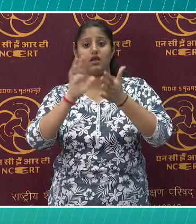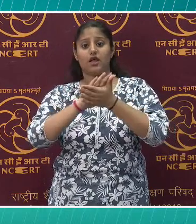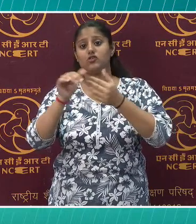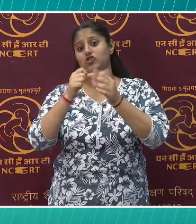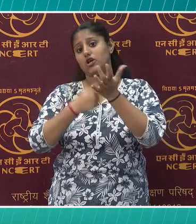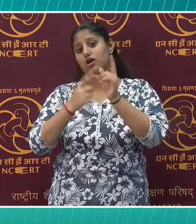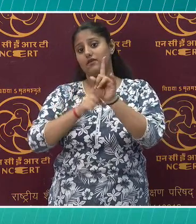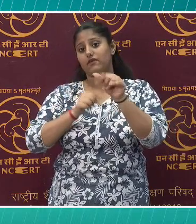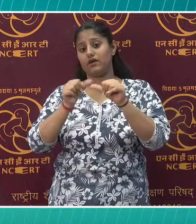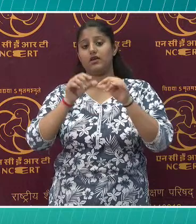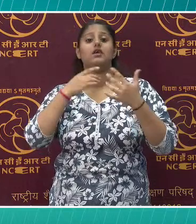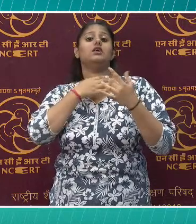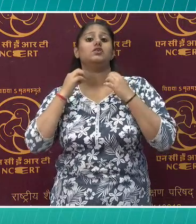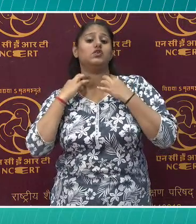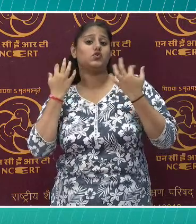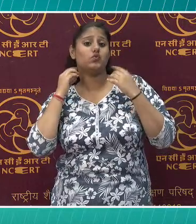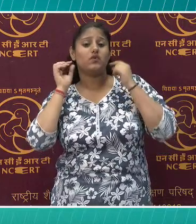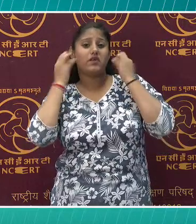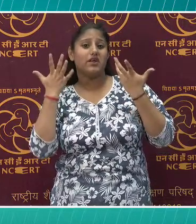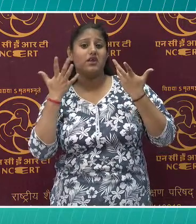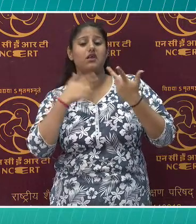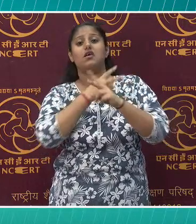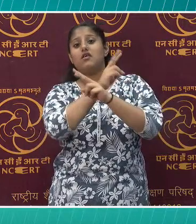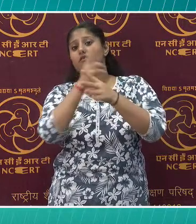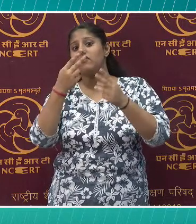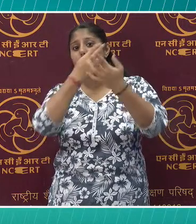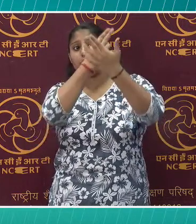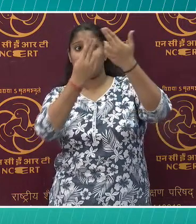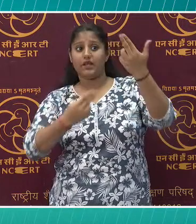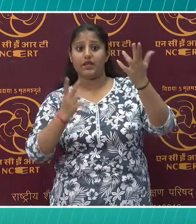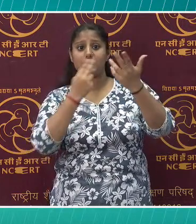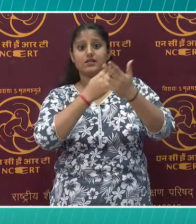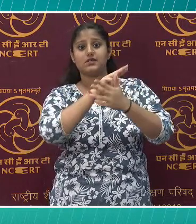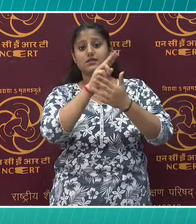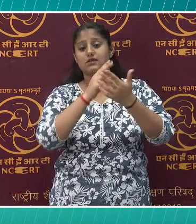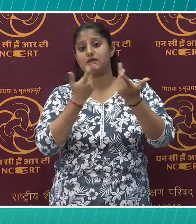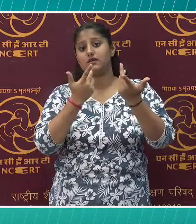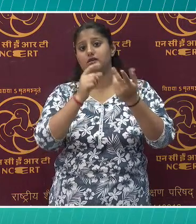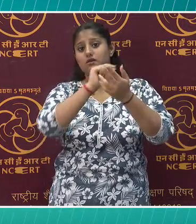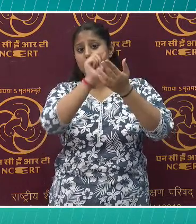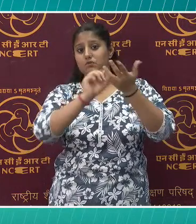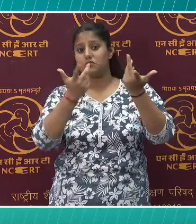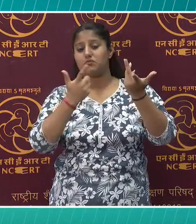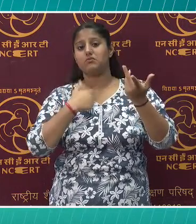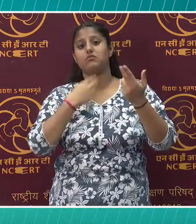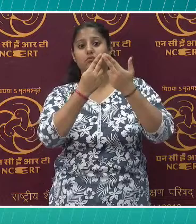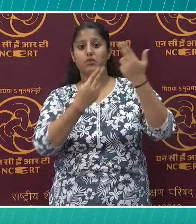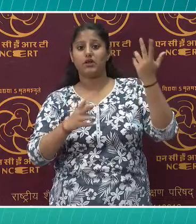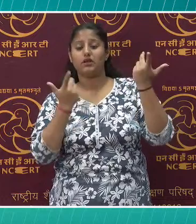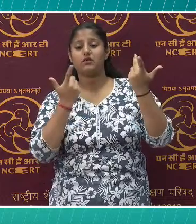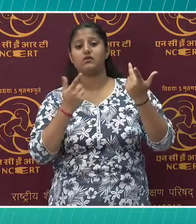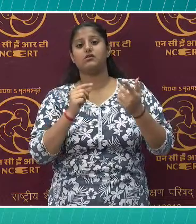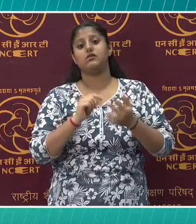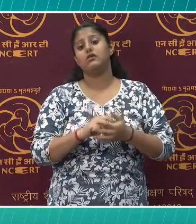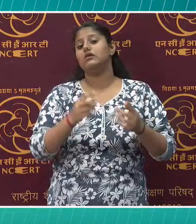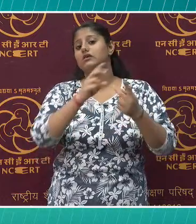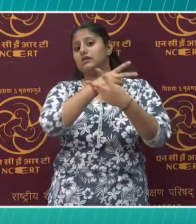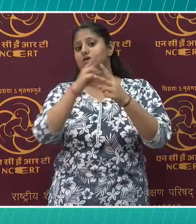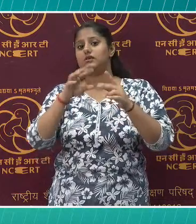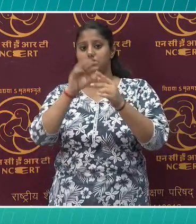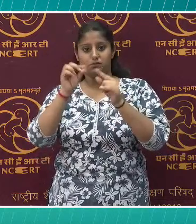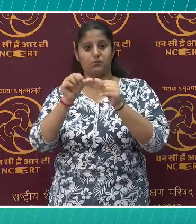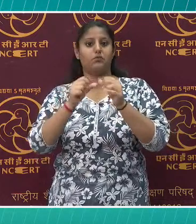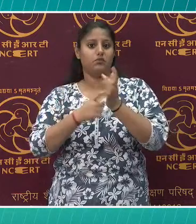jewelry, sculpture and painting. These are all part of the, our living.